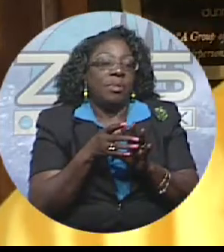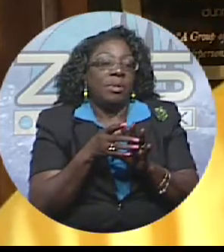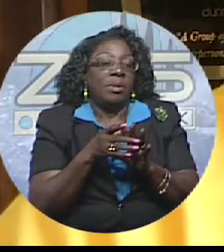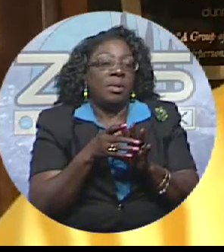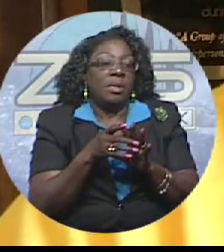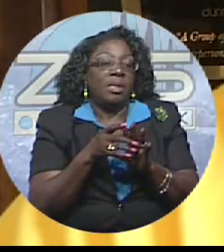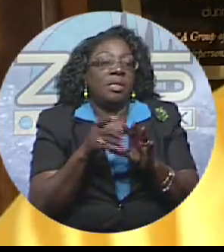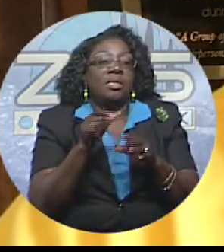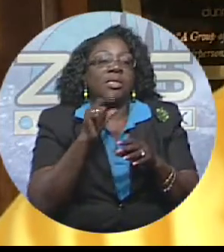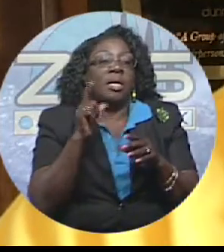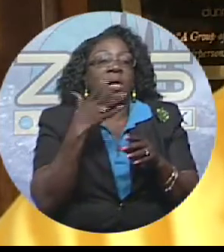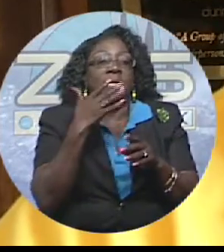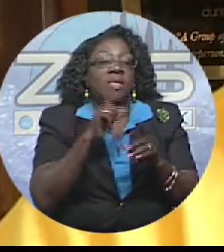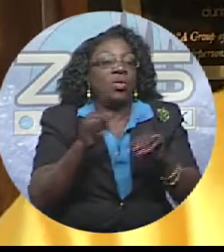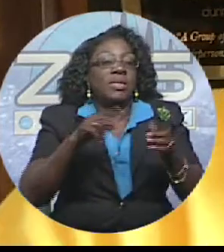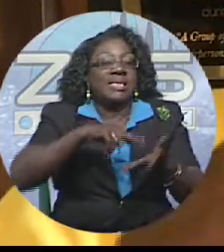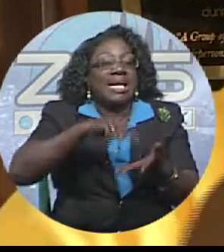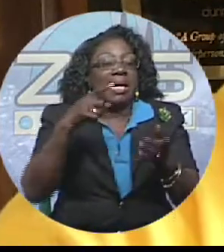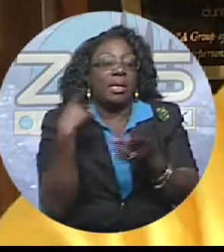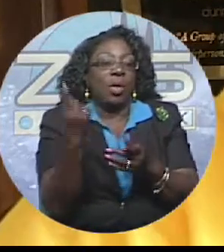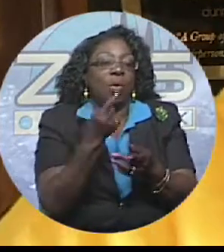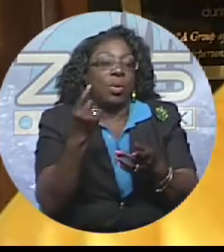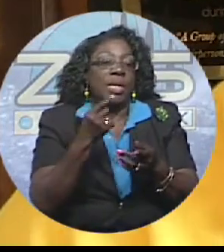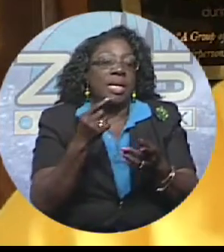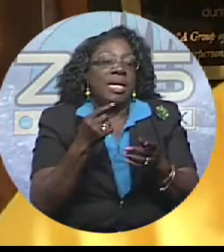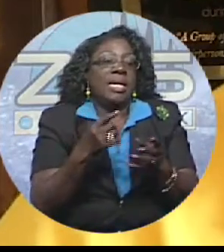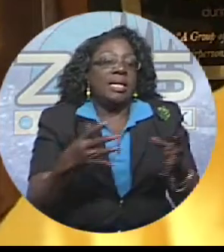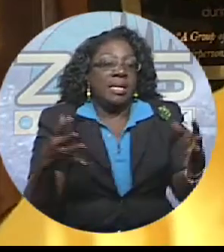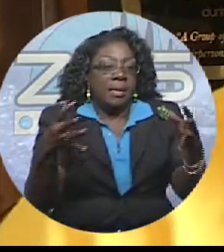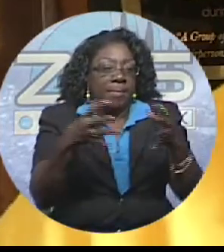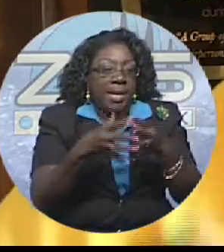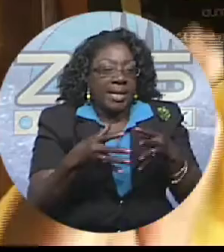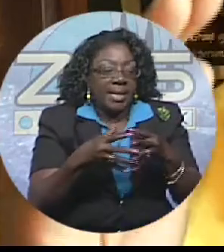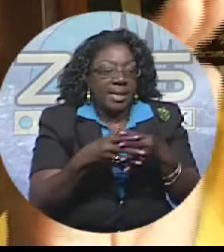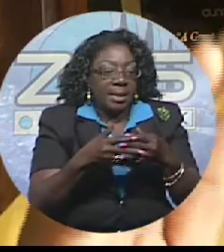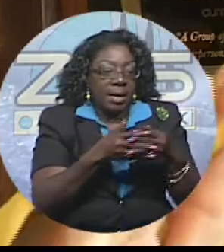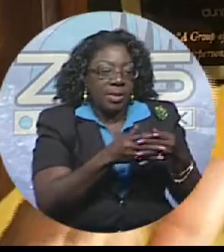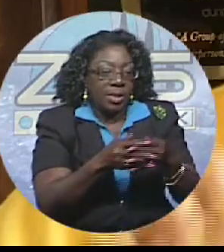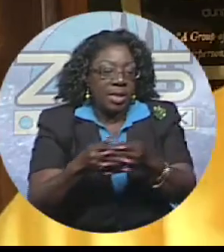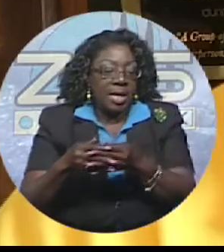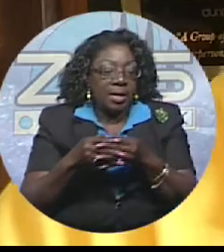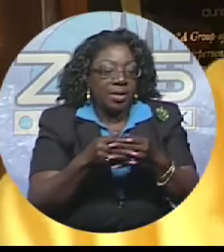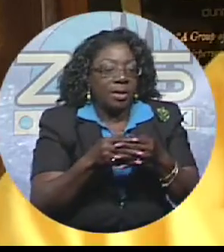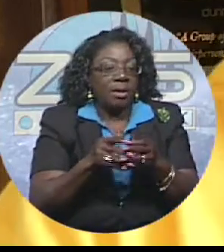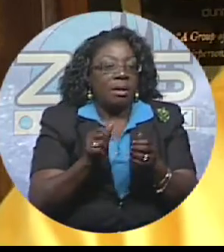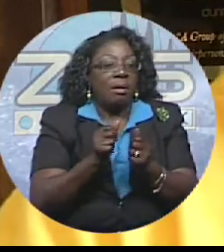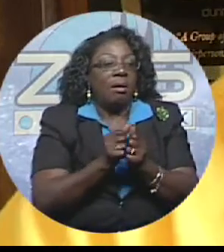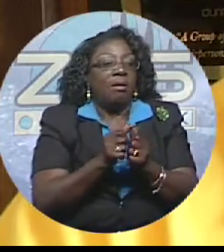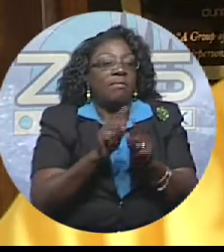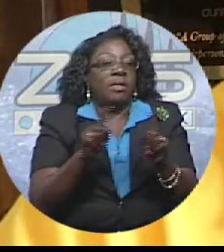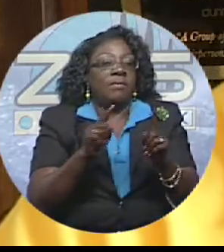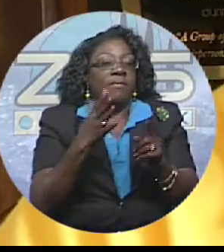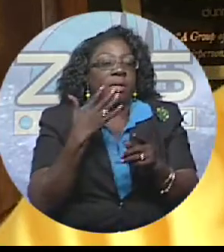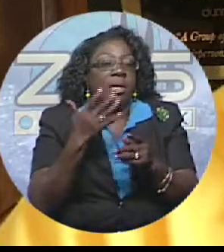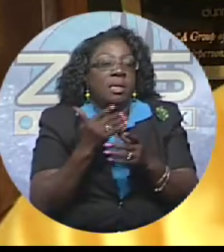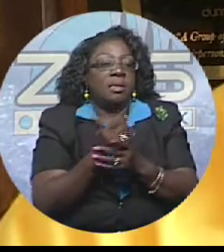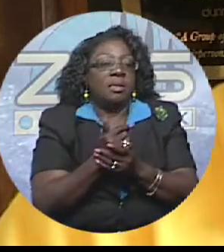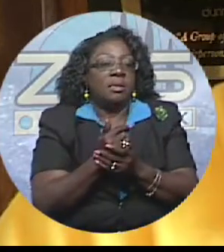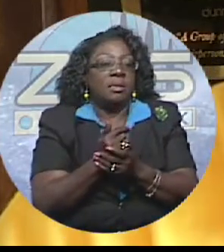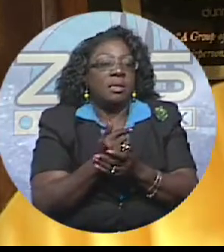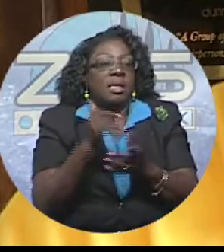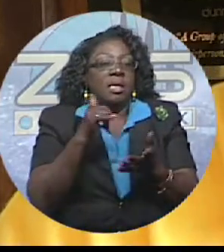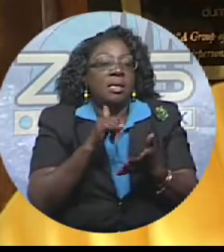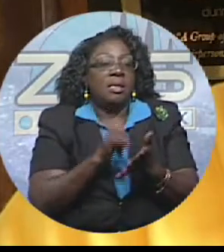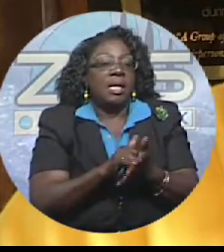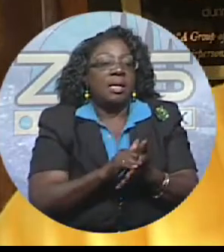alone by itself. It needs a base. It needs something to rest on. That's